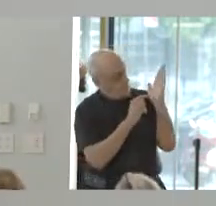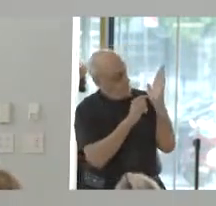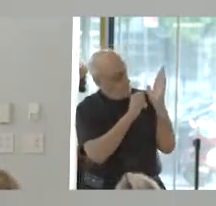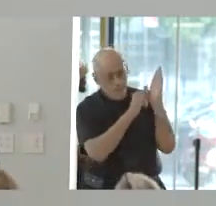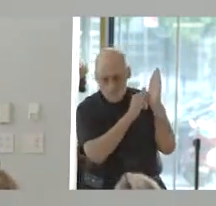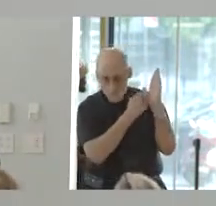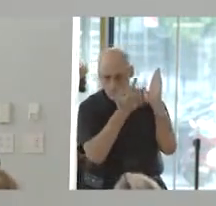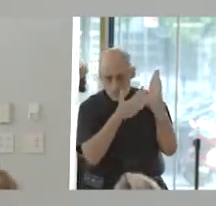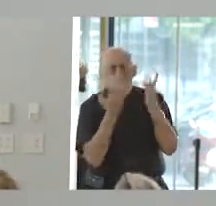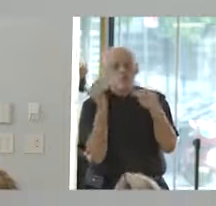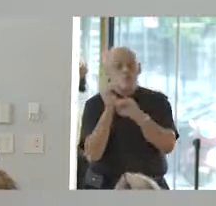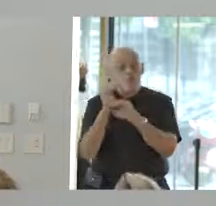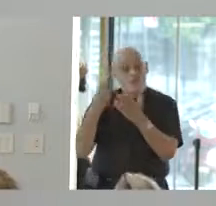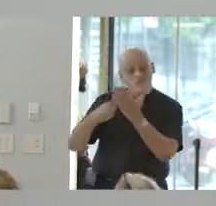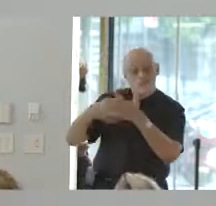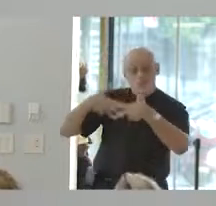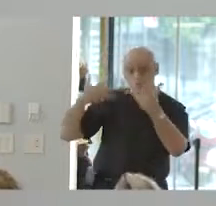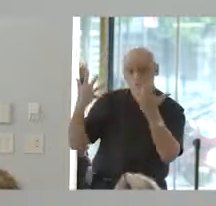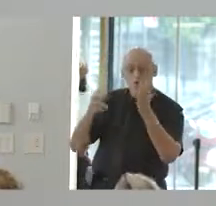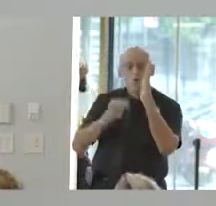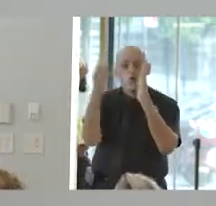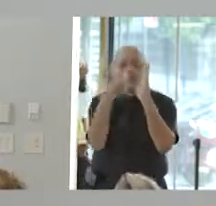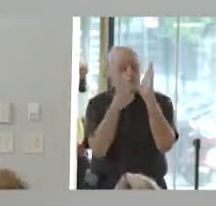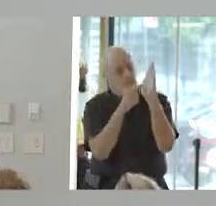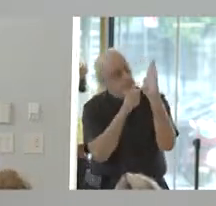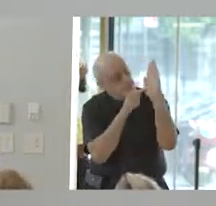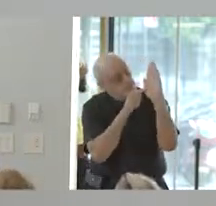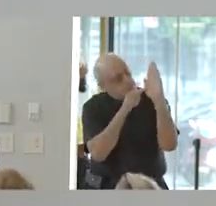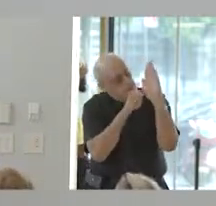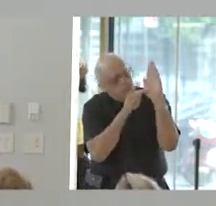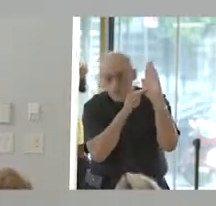project that we're talking about tonight is the Northwest